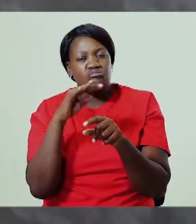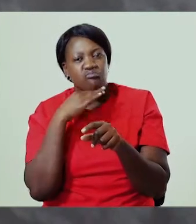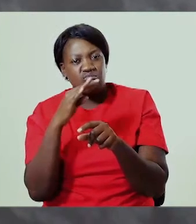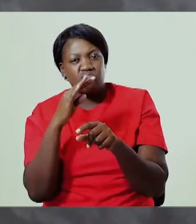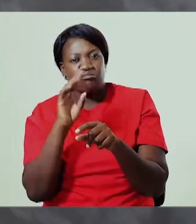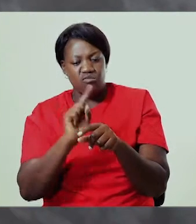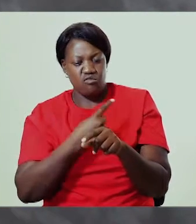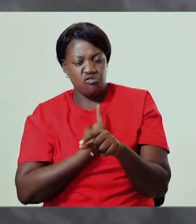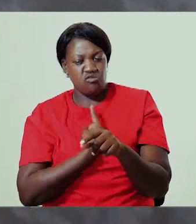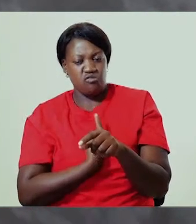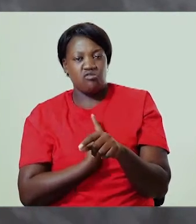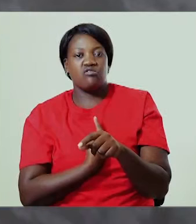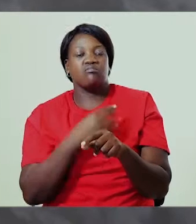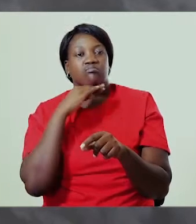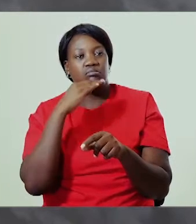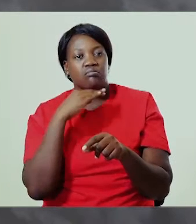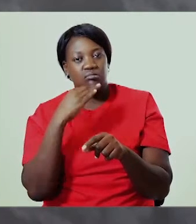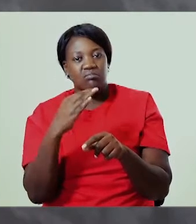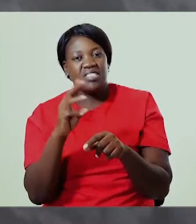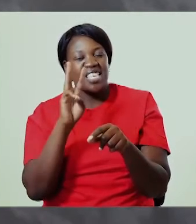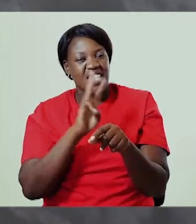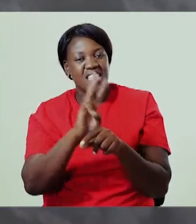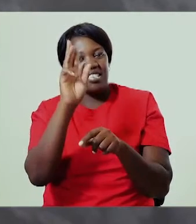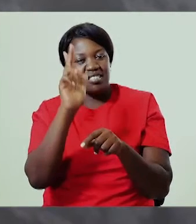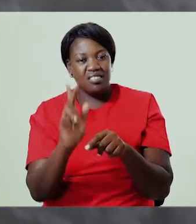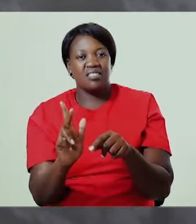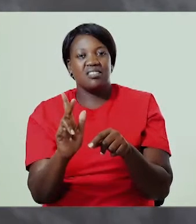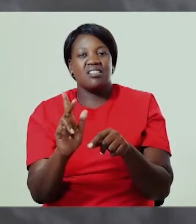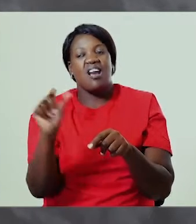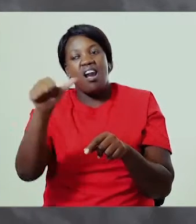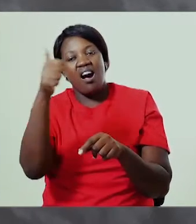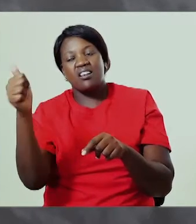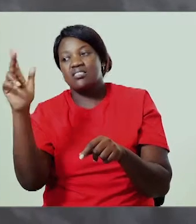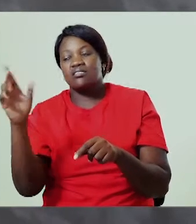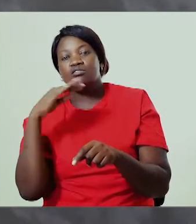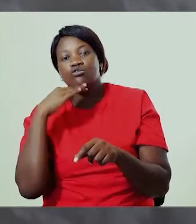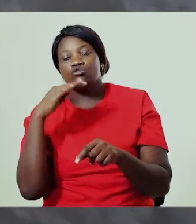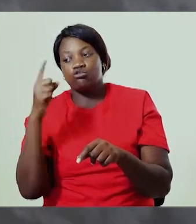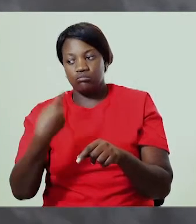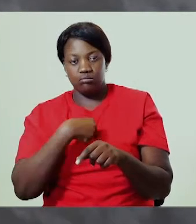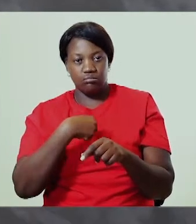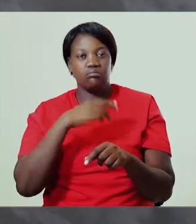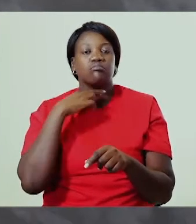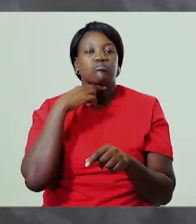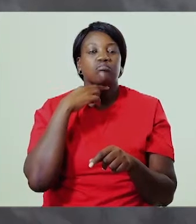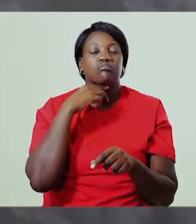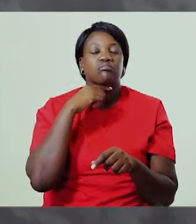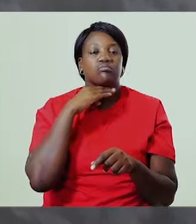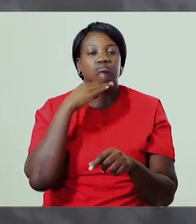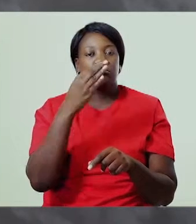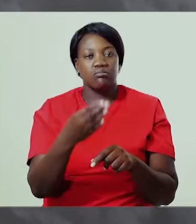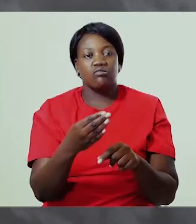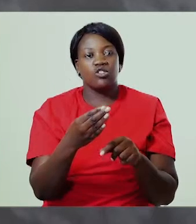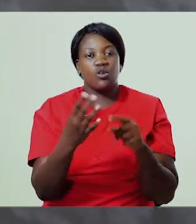told from a personal viewpoint. Third person retells someone else's story. The omniscient narrator is